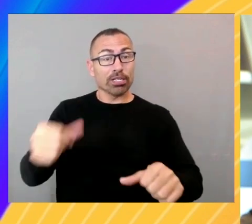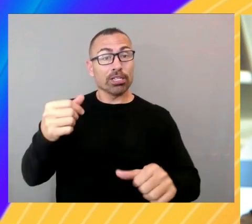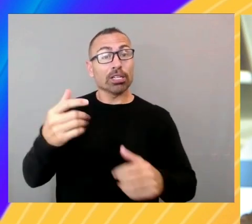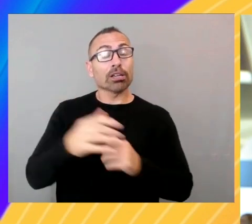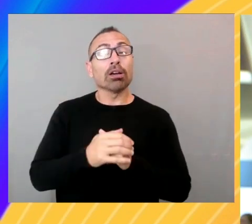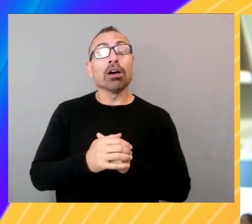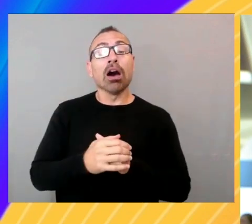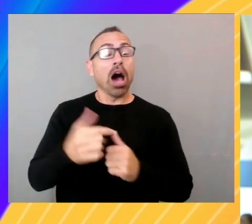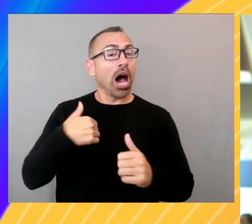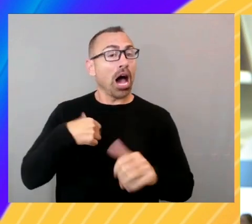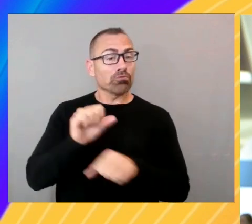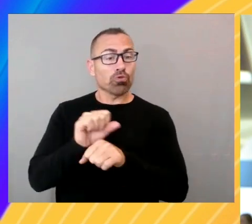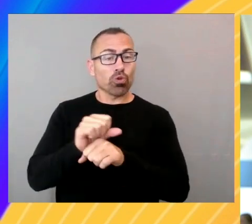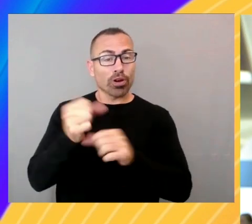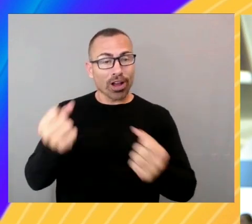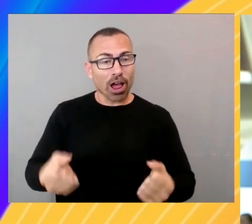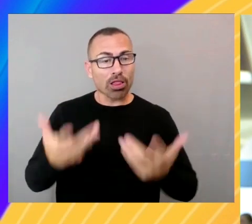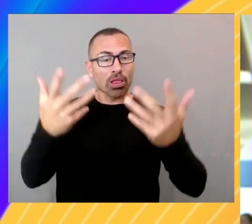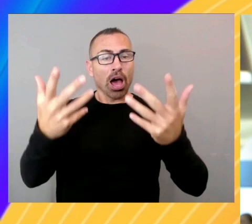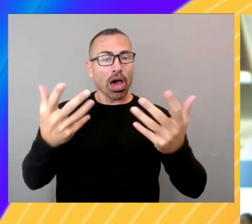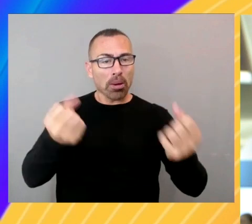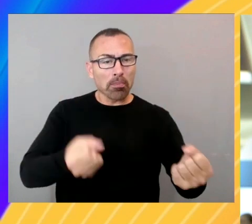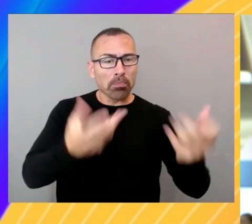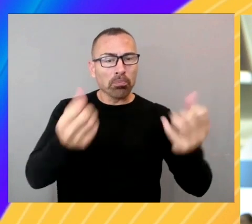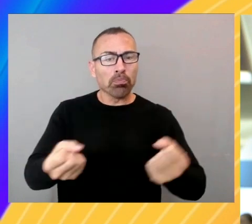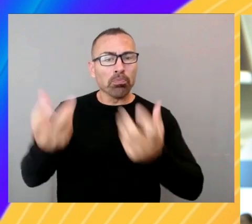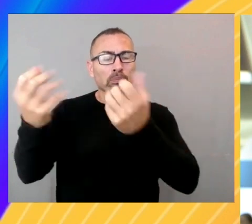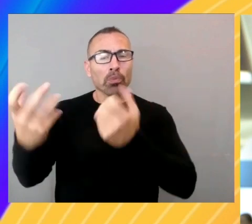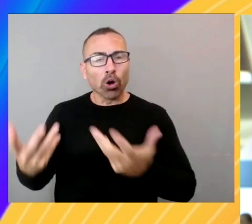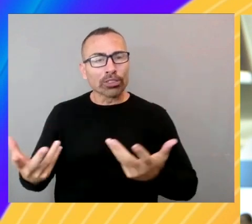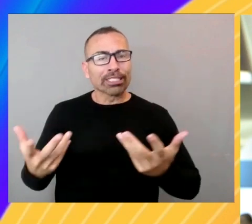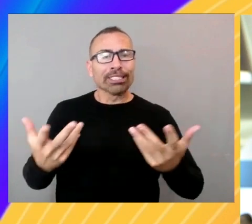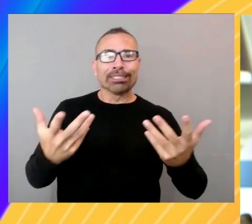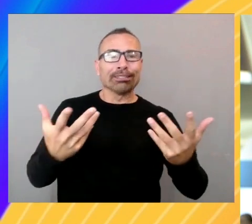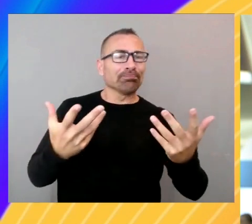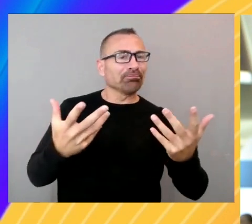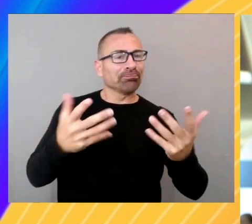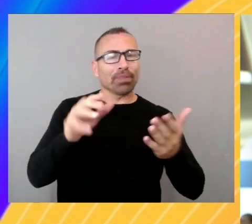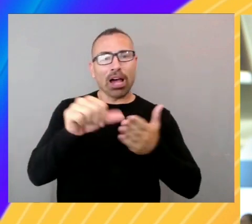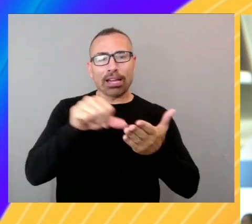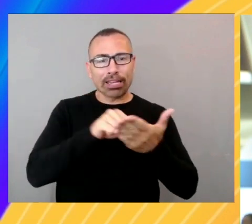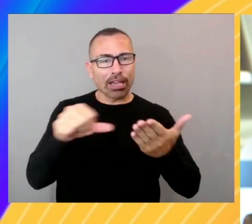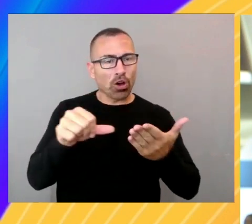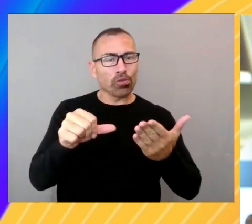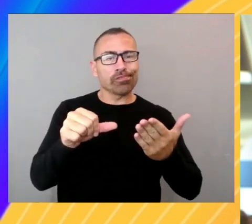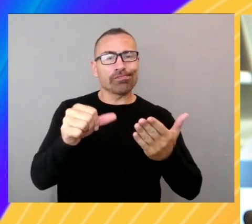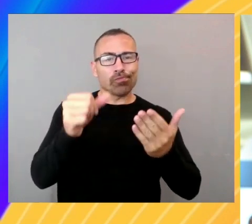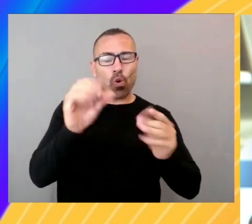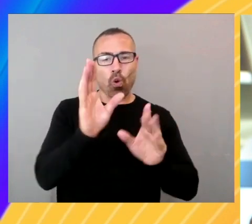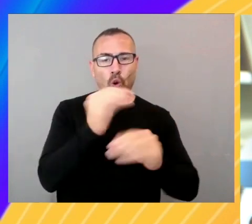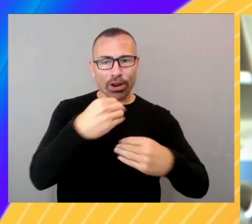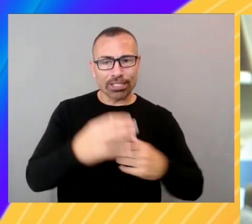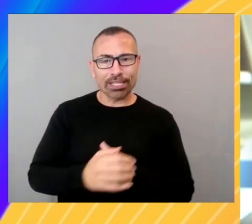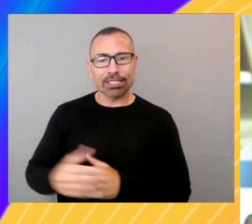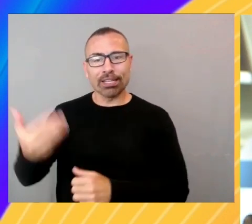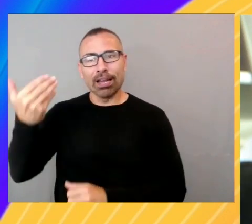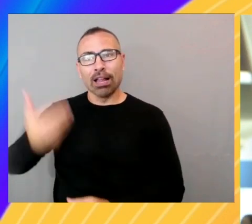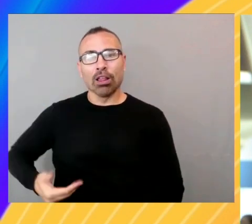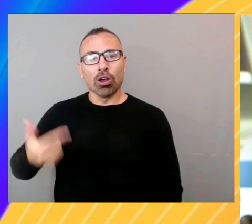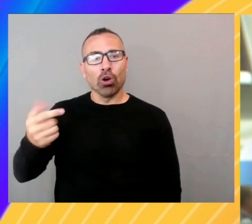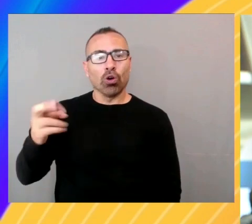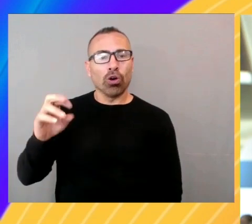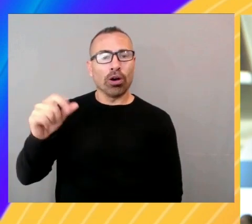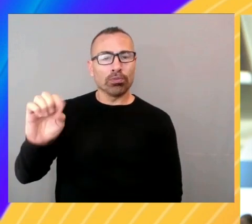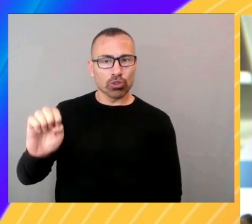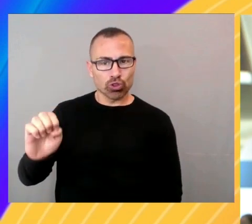multi-account and organizations and all of these things. And I'm here with George. I'm George Ralston here. I work here with Alex at with Cloud Foundations